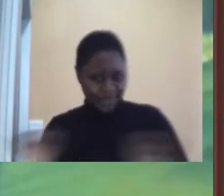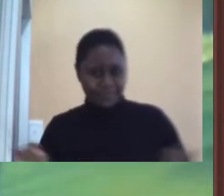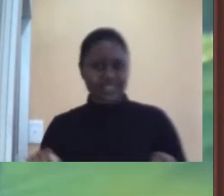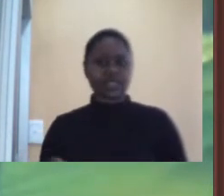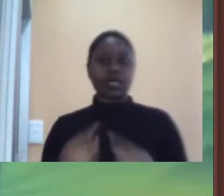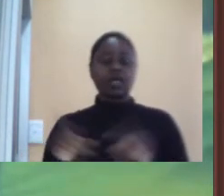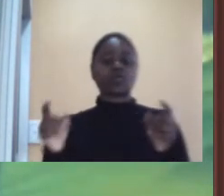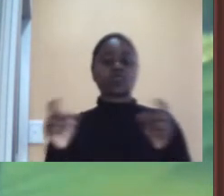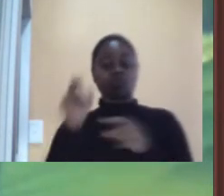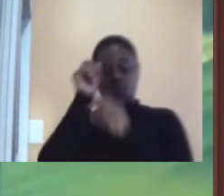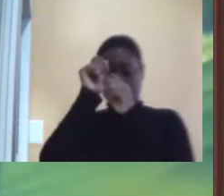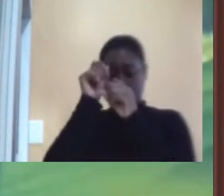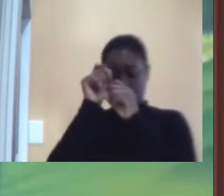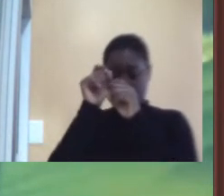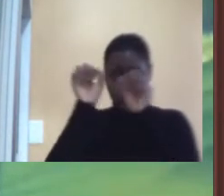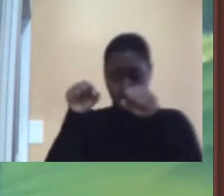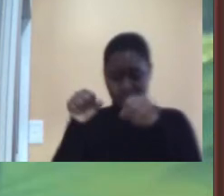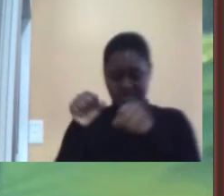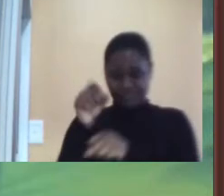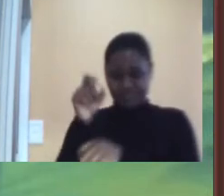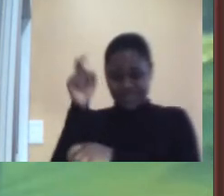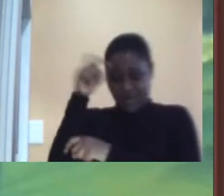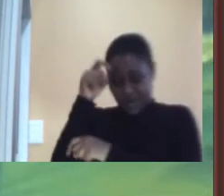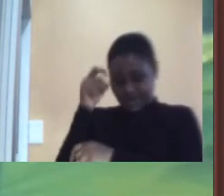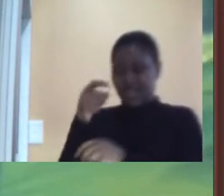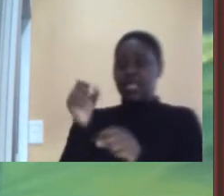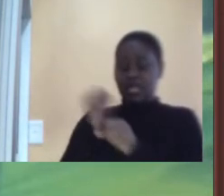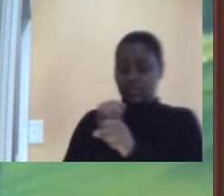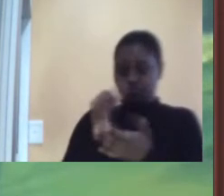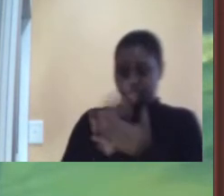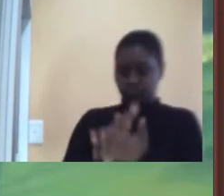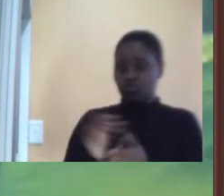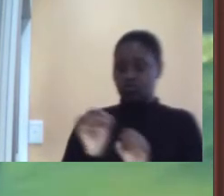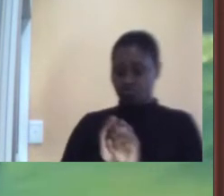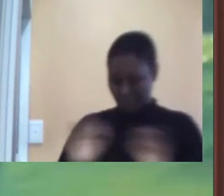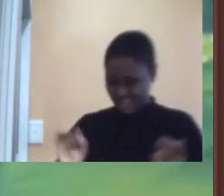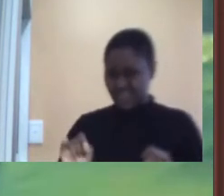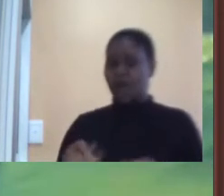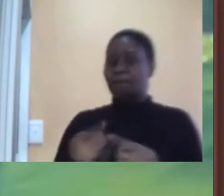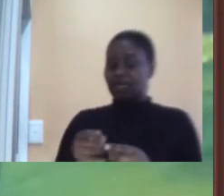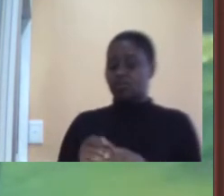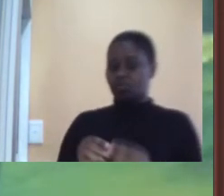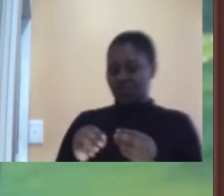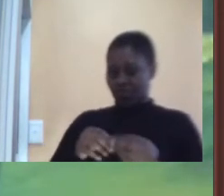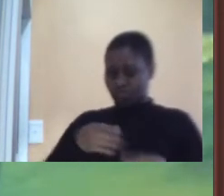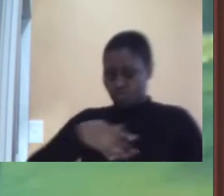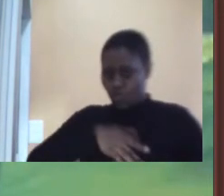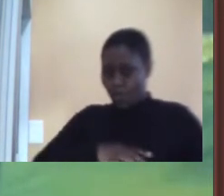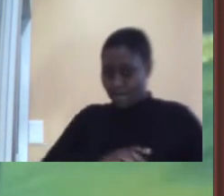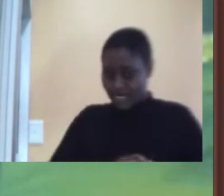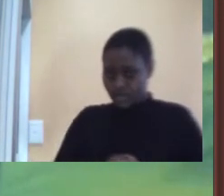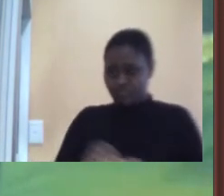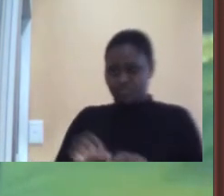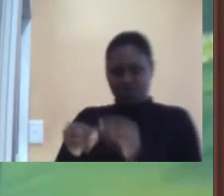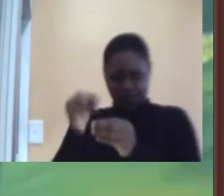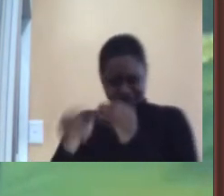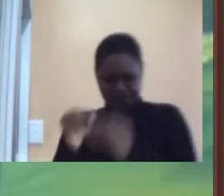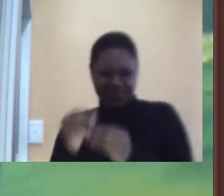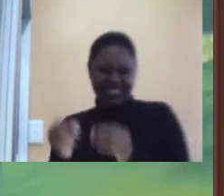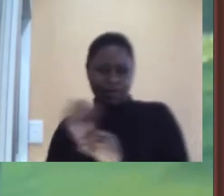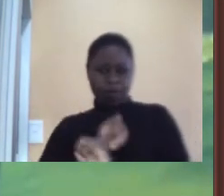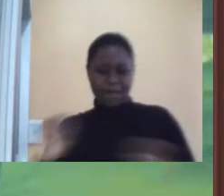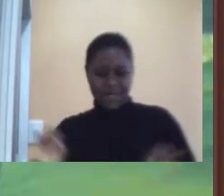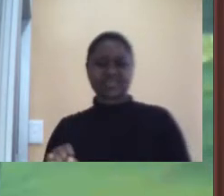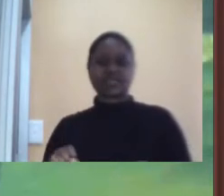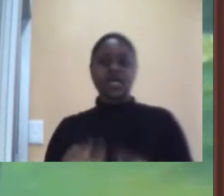it must be wise to say that, yes, you did make a mistake, but you have shown that you are committed because you went back, you corrected what you